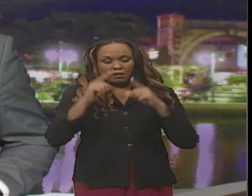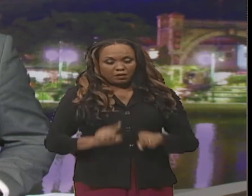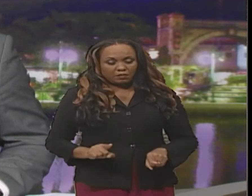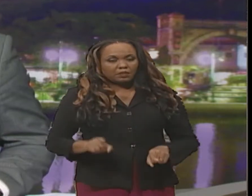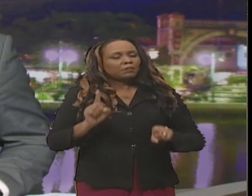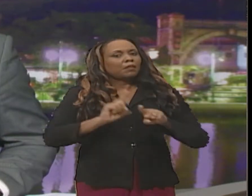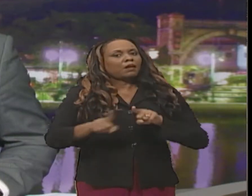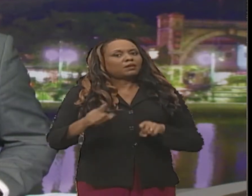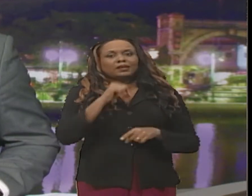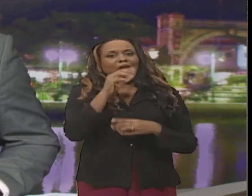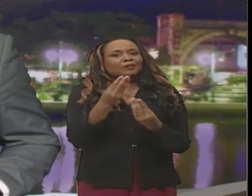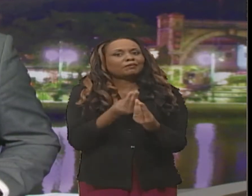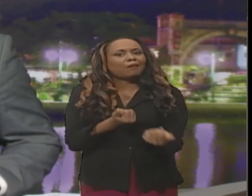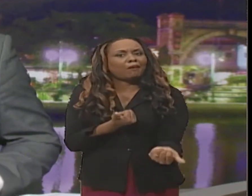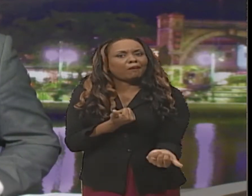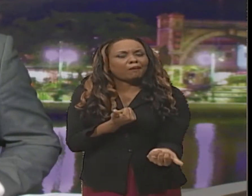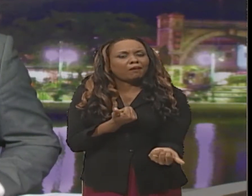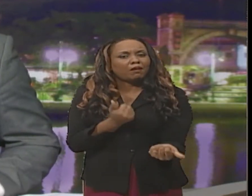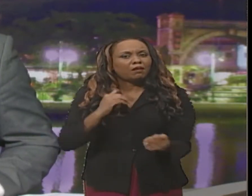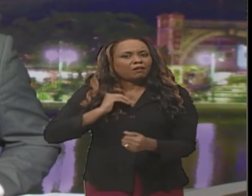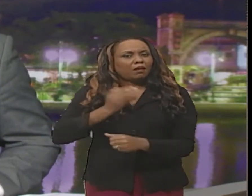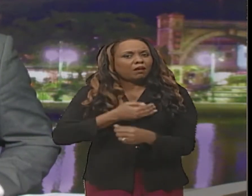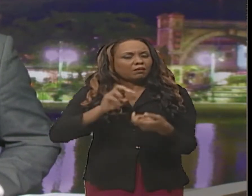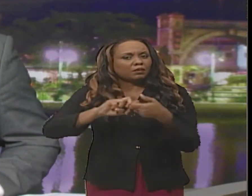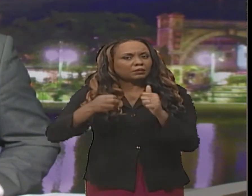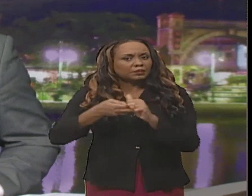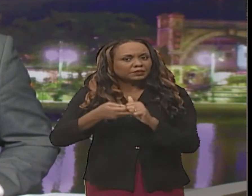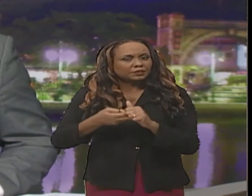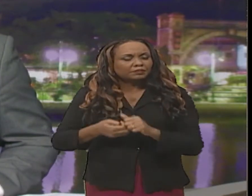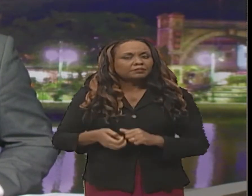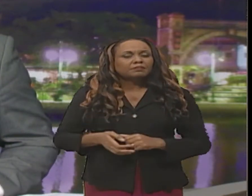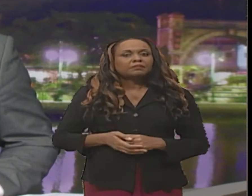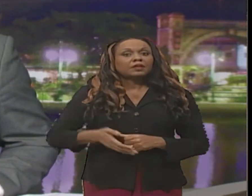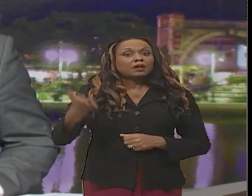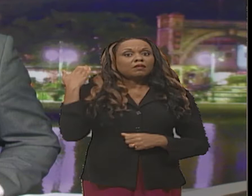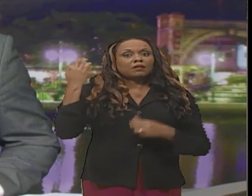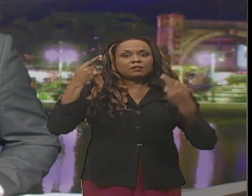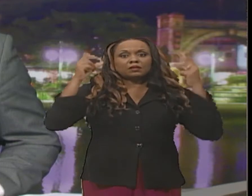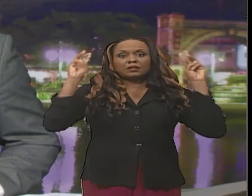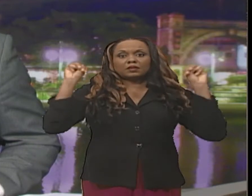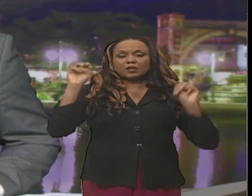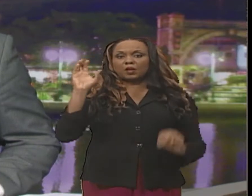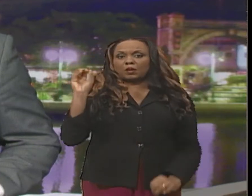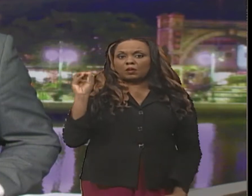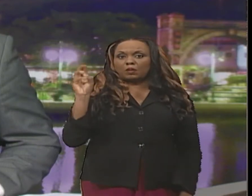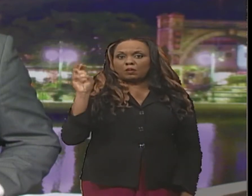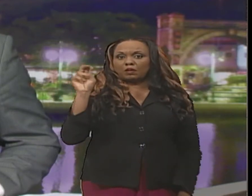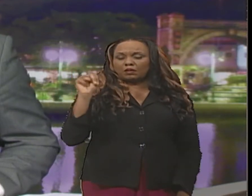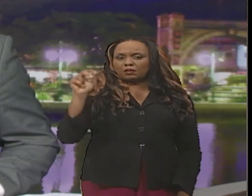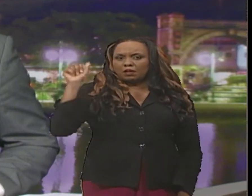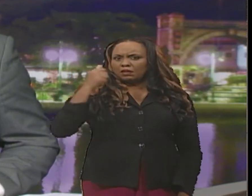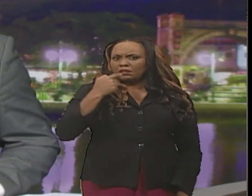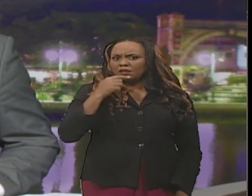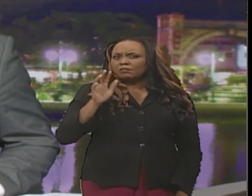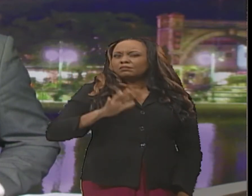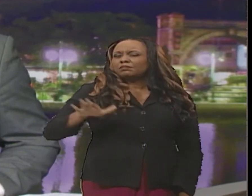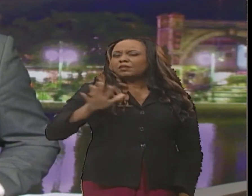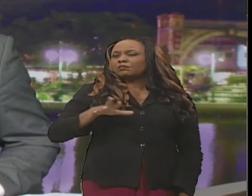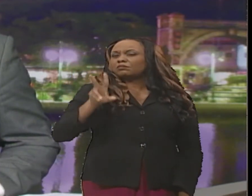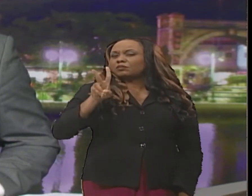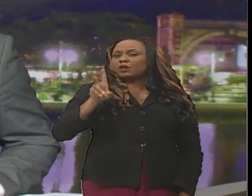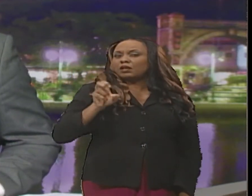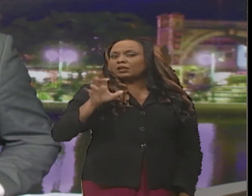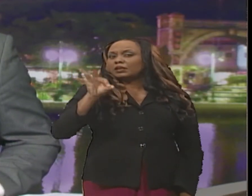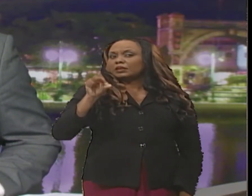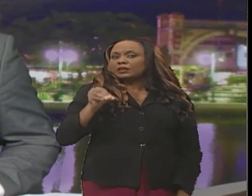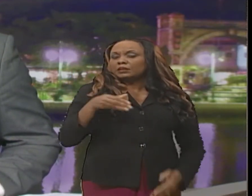country's economic crisis. Former Prime Minister Owen Arthur had last week cautioned government that the proposed $290 million